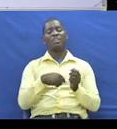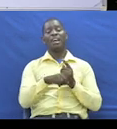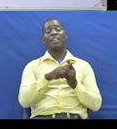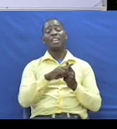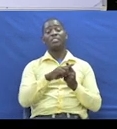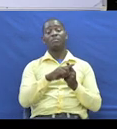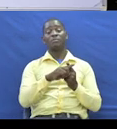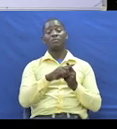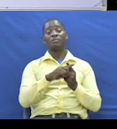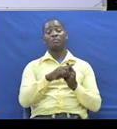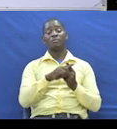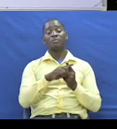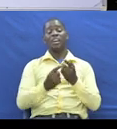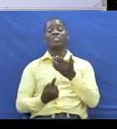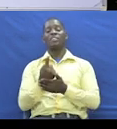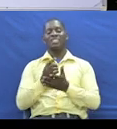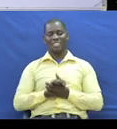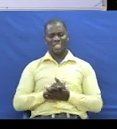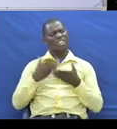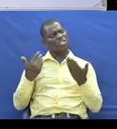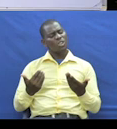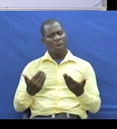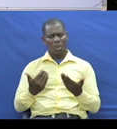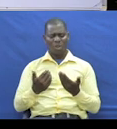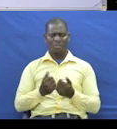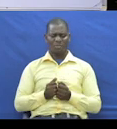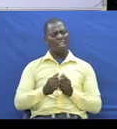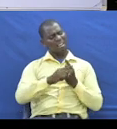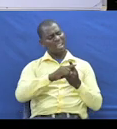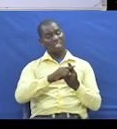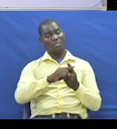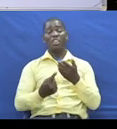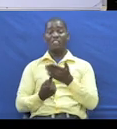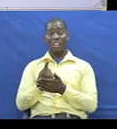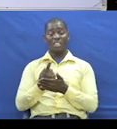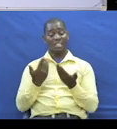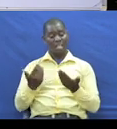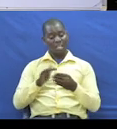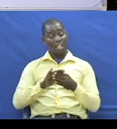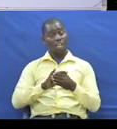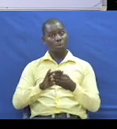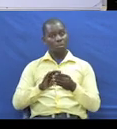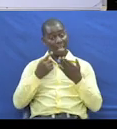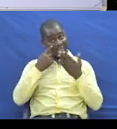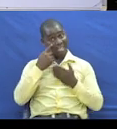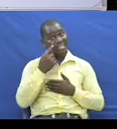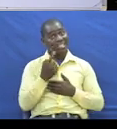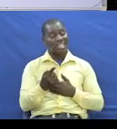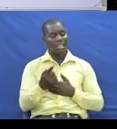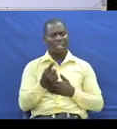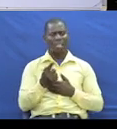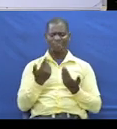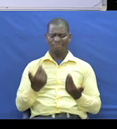effects. A good example of the negative effects of these isotopes is as we